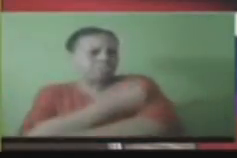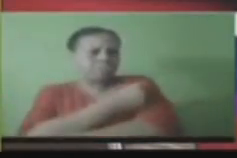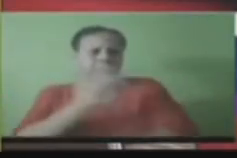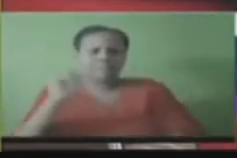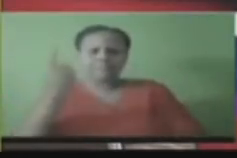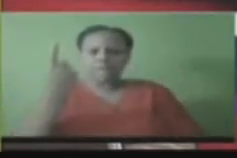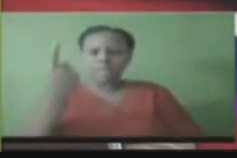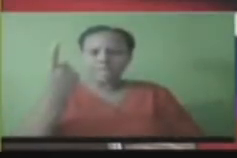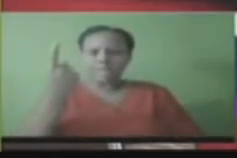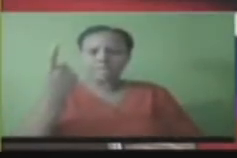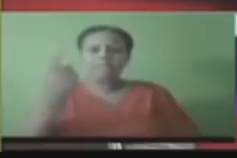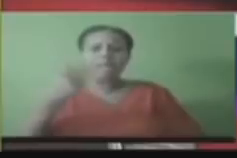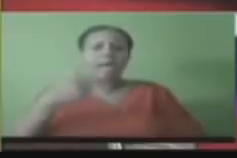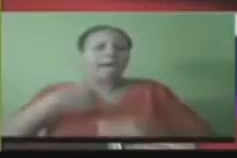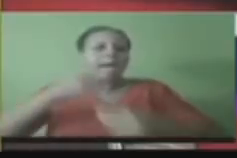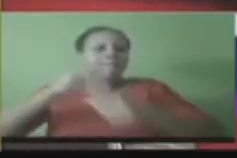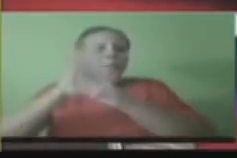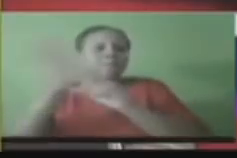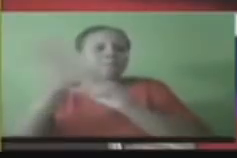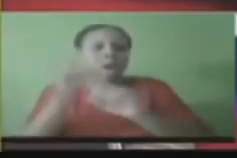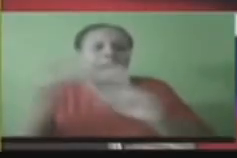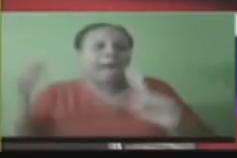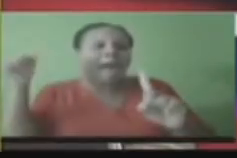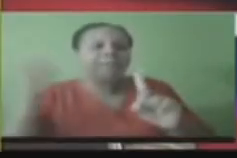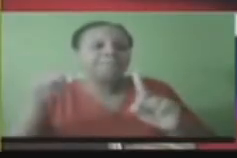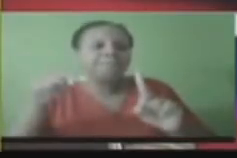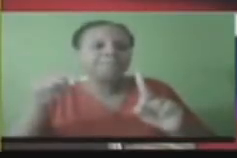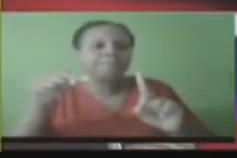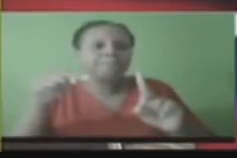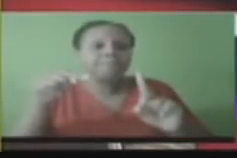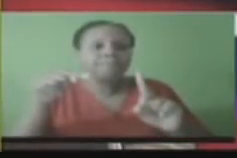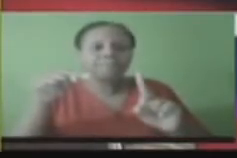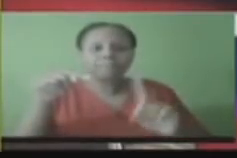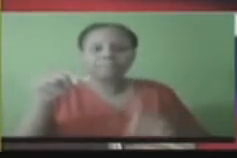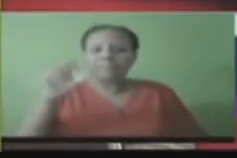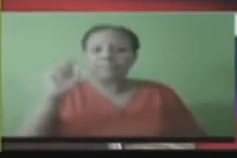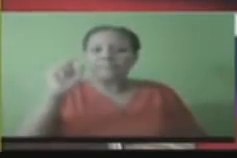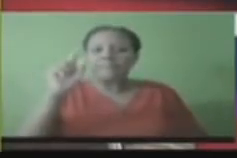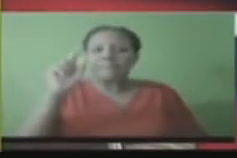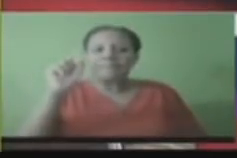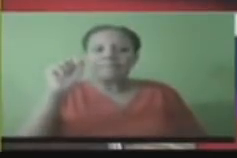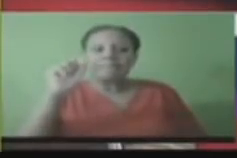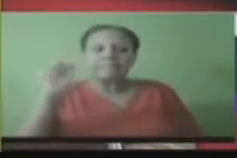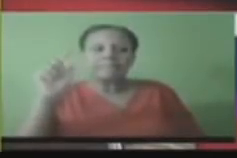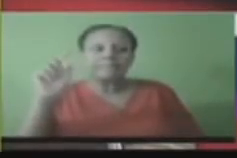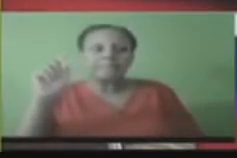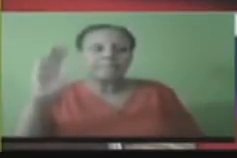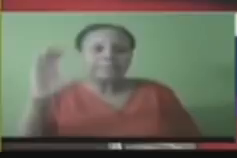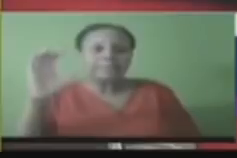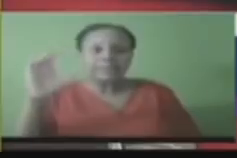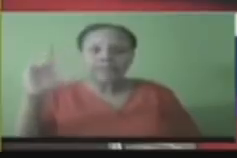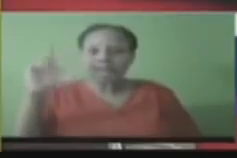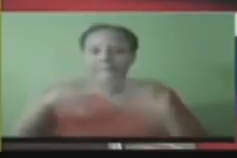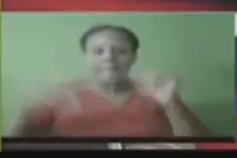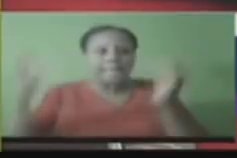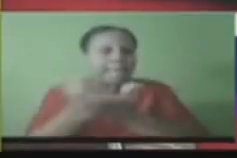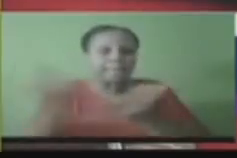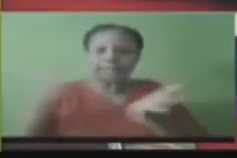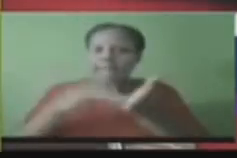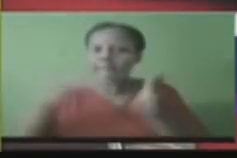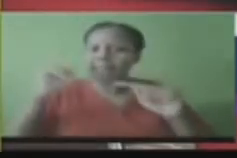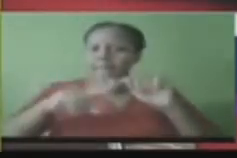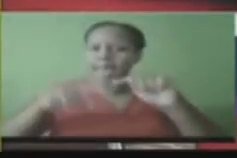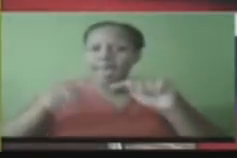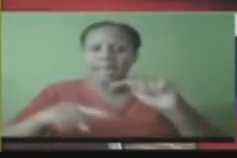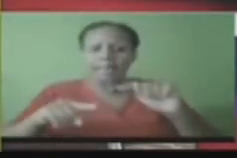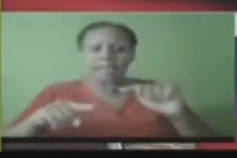AstraZeneca is not available for them anymore. They want to know how, that's what they've been told, and they want to know if they have